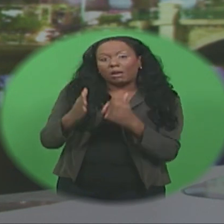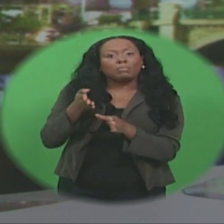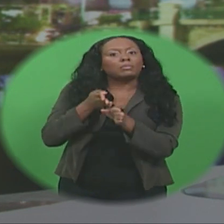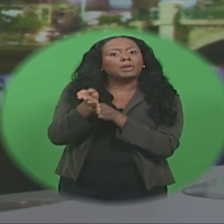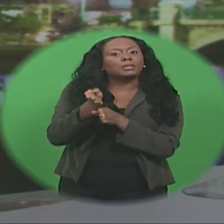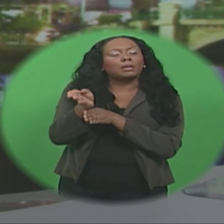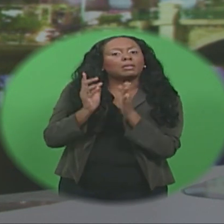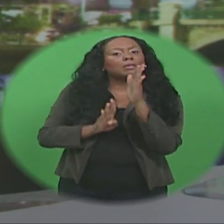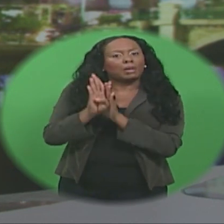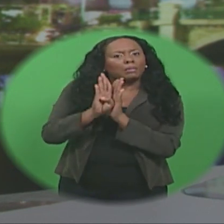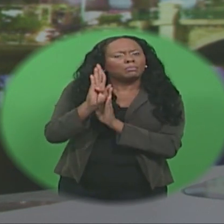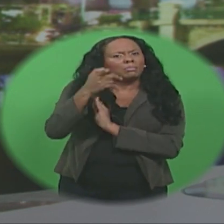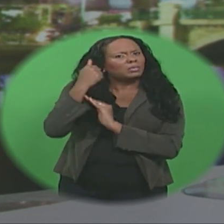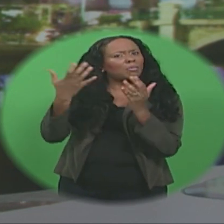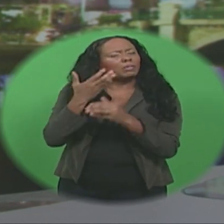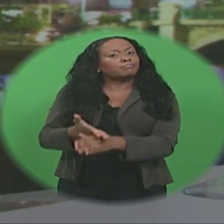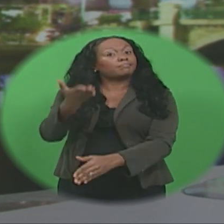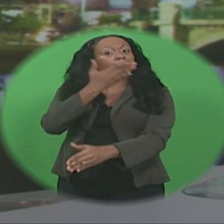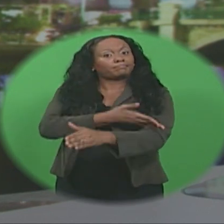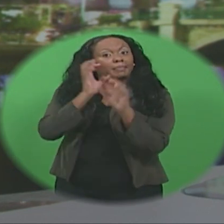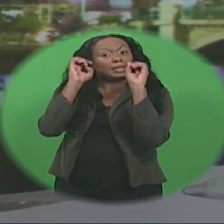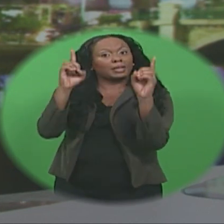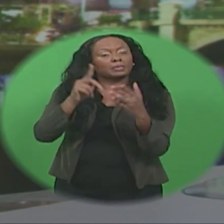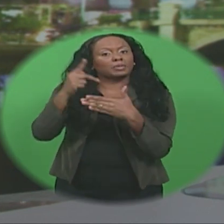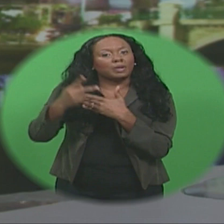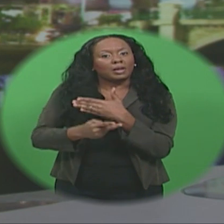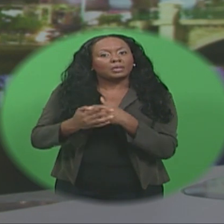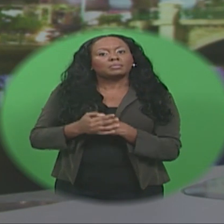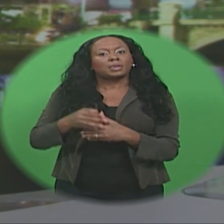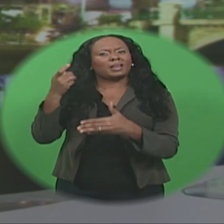quality of education program. It's being funded to the tune of